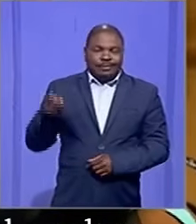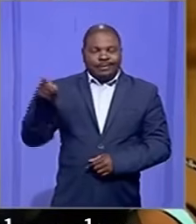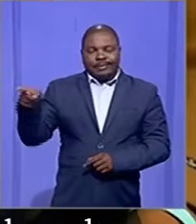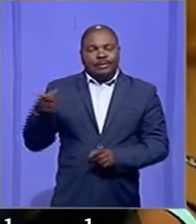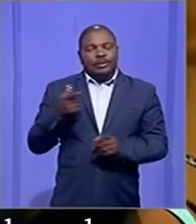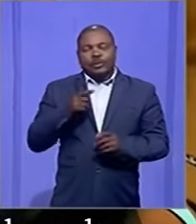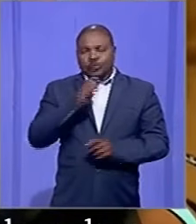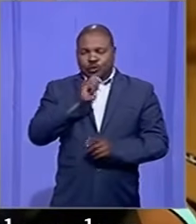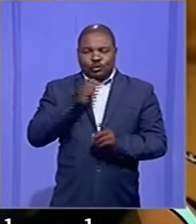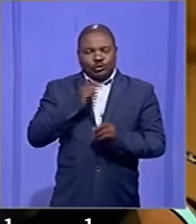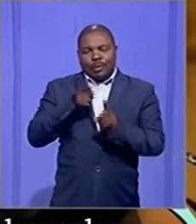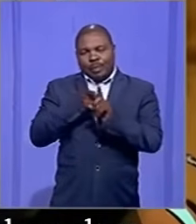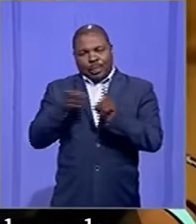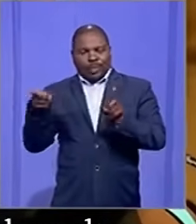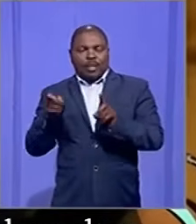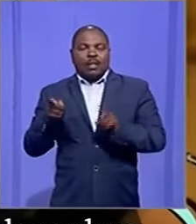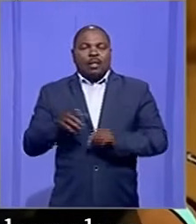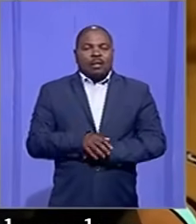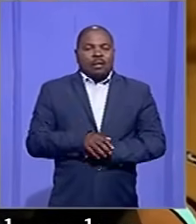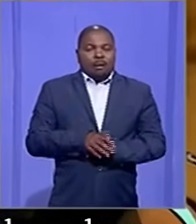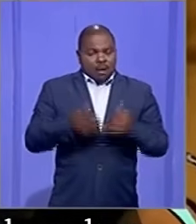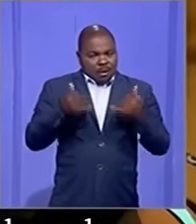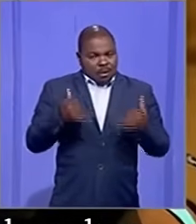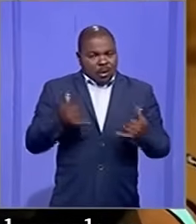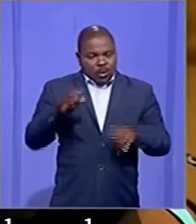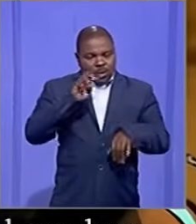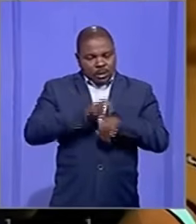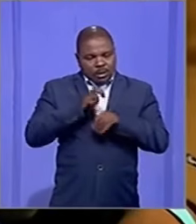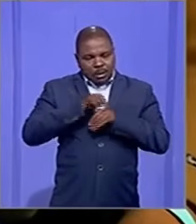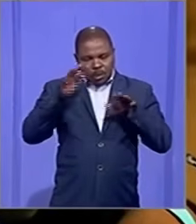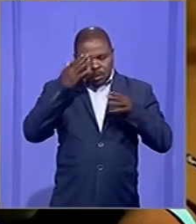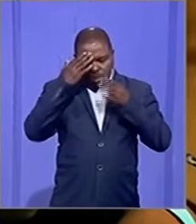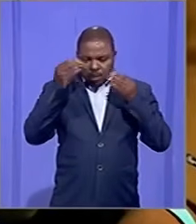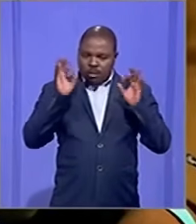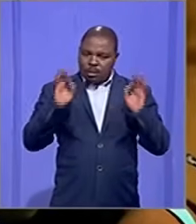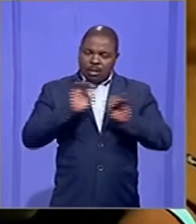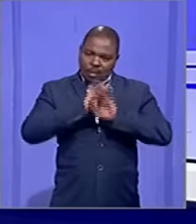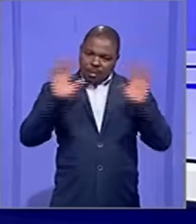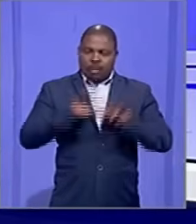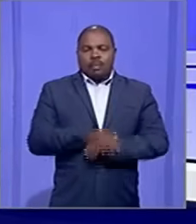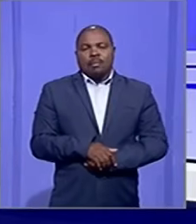misplaced because this is a time for sober minds.